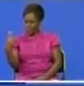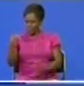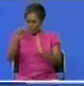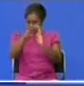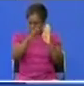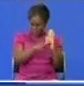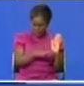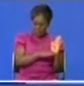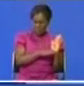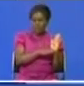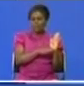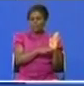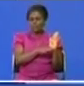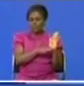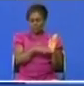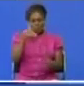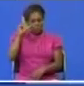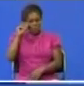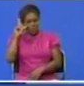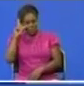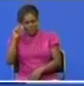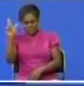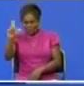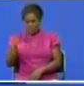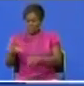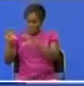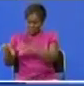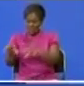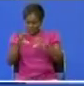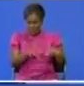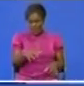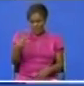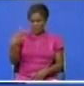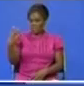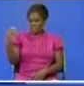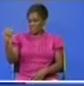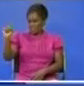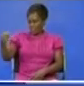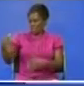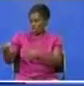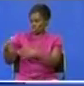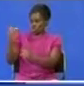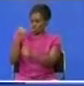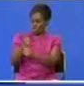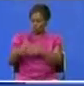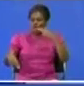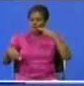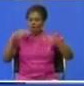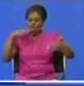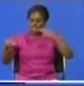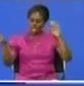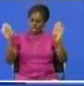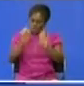program, because Mombasa and the coast has suffered with 30,000 loss of jobs, hotels have closed. So